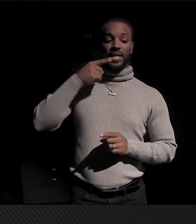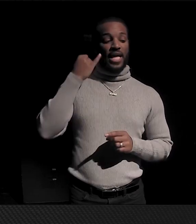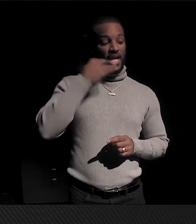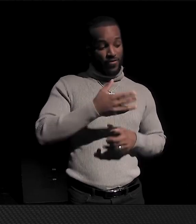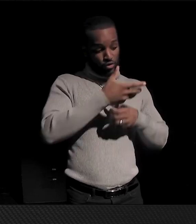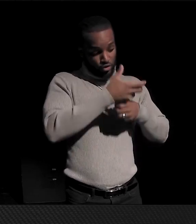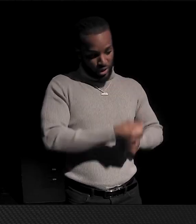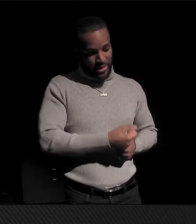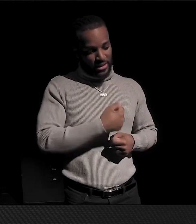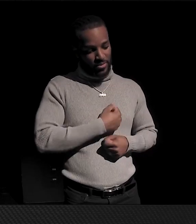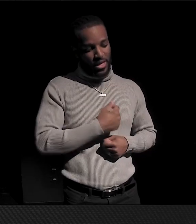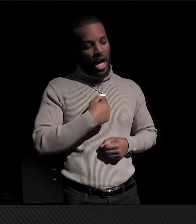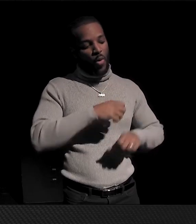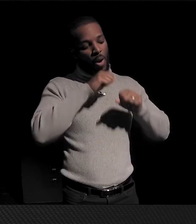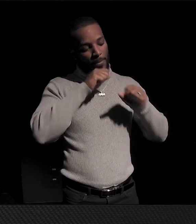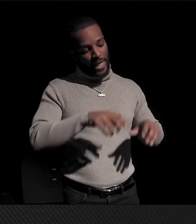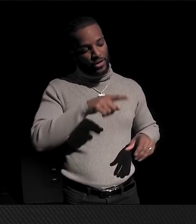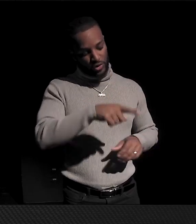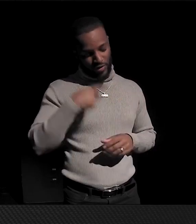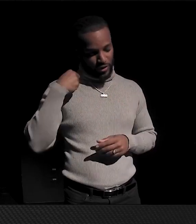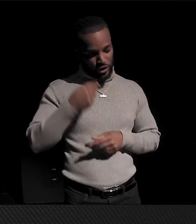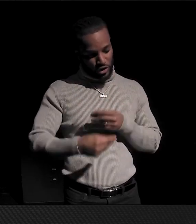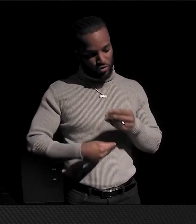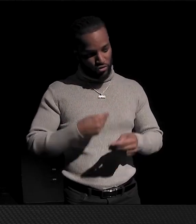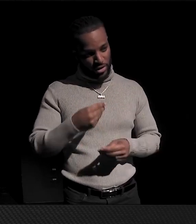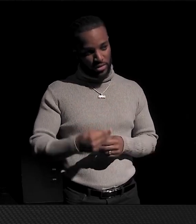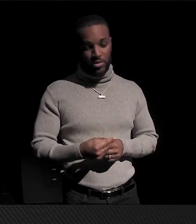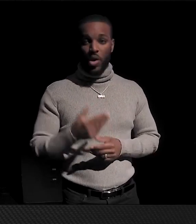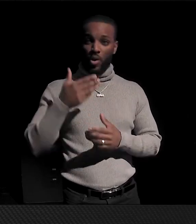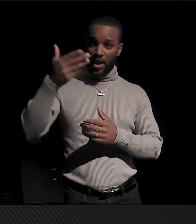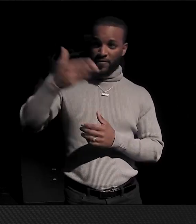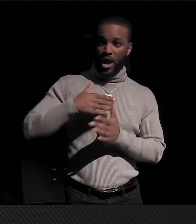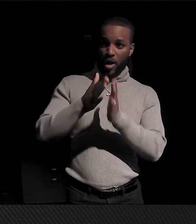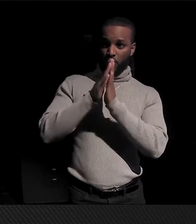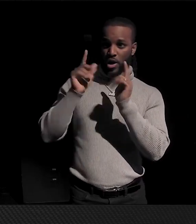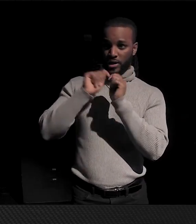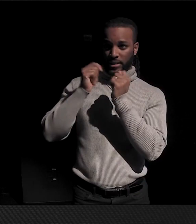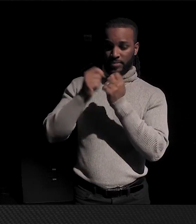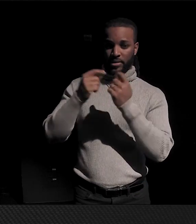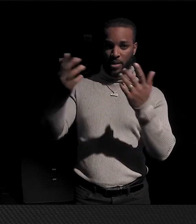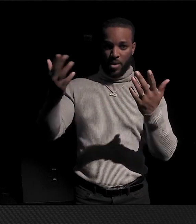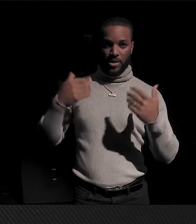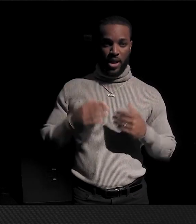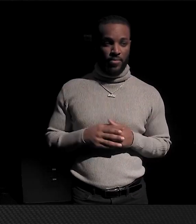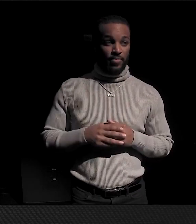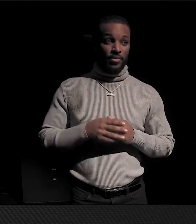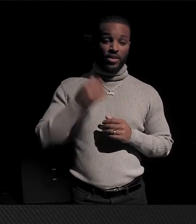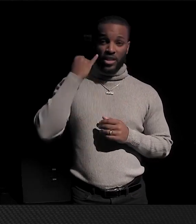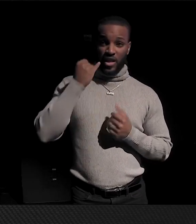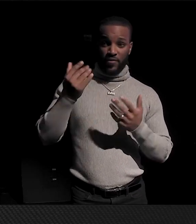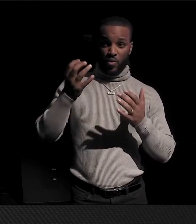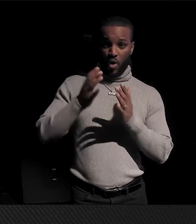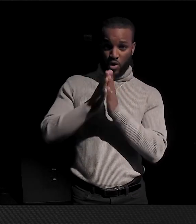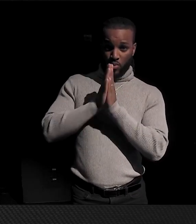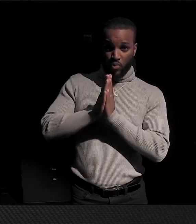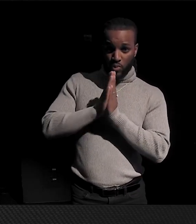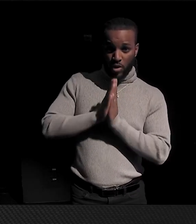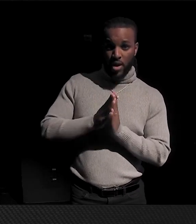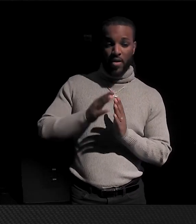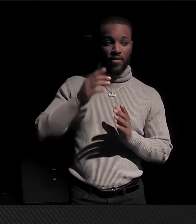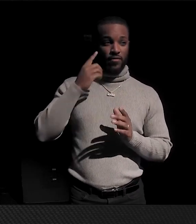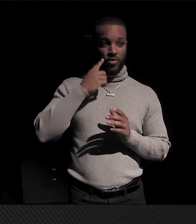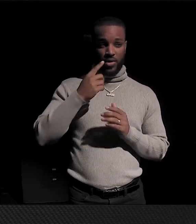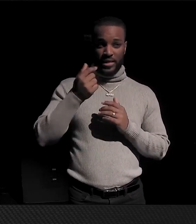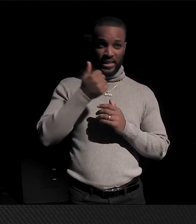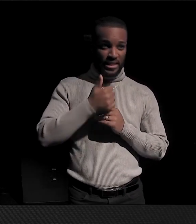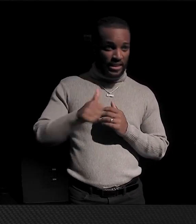for generations. I want to invite prayer teams down. And if you want prayer for anything, if you want the